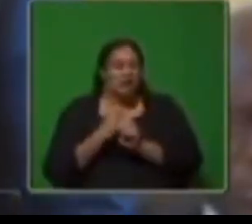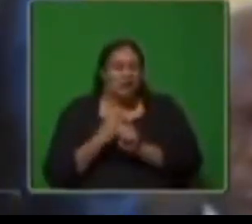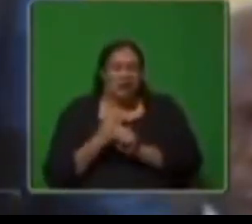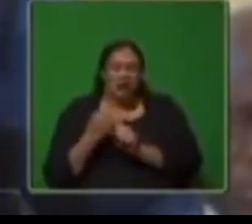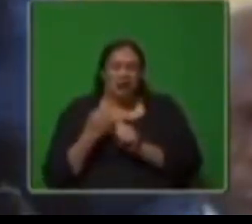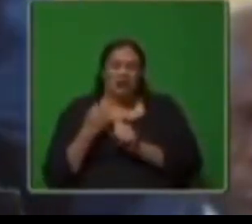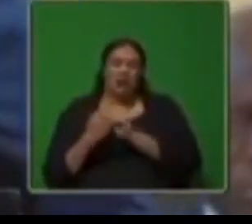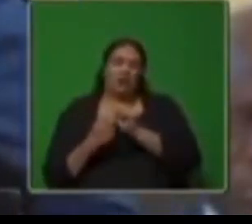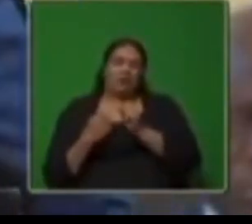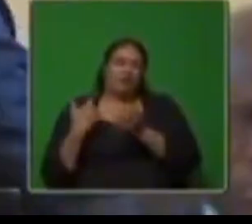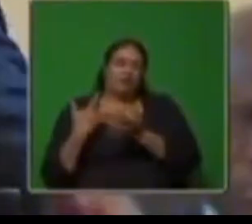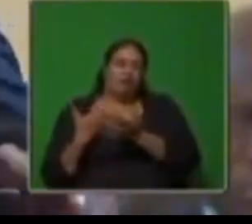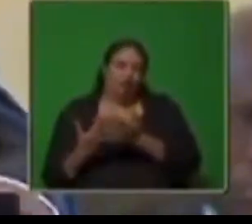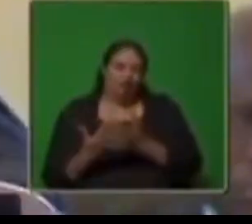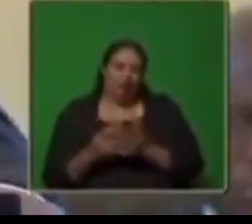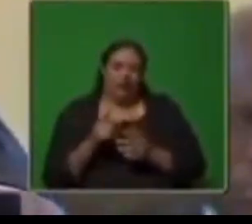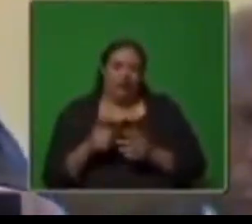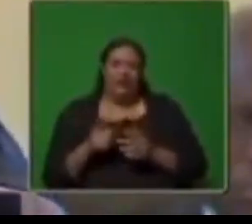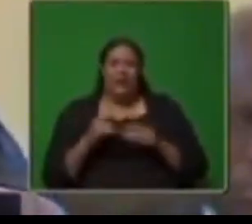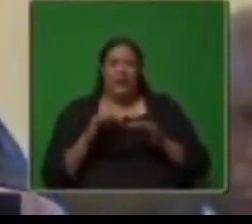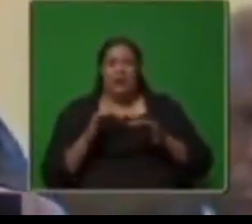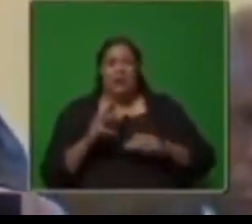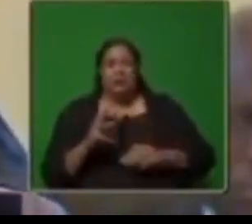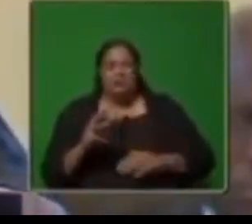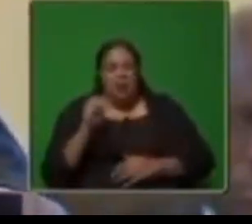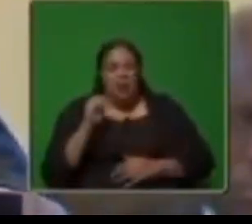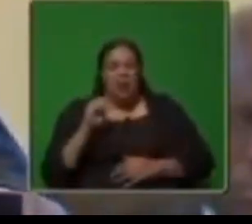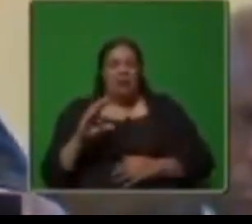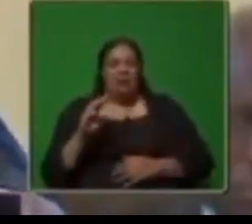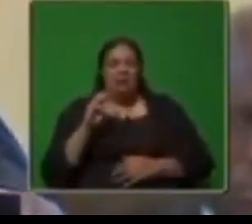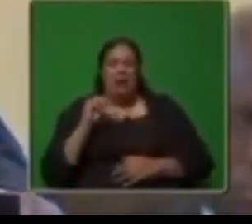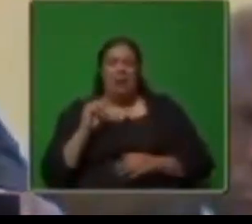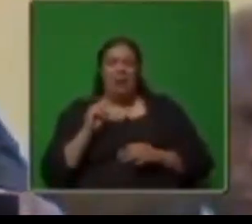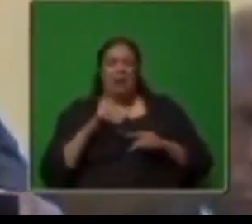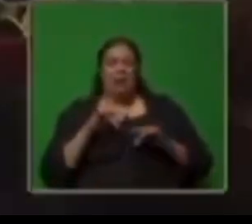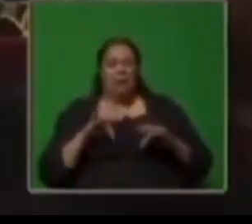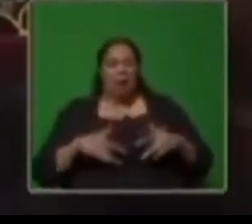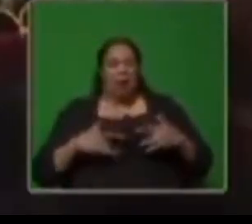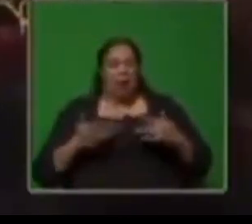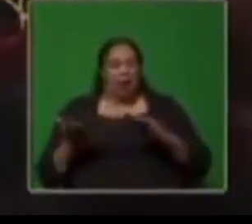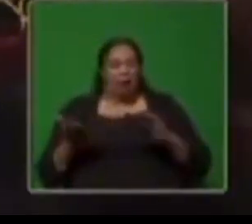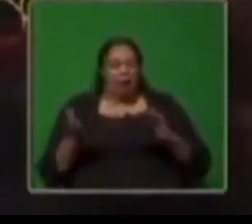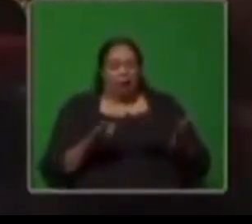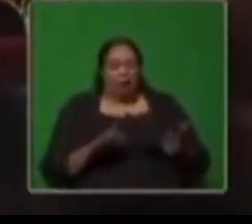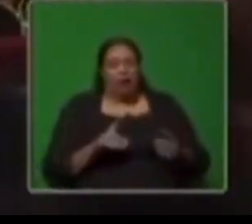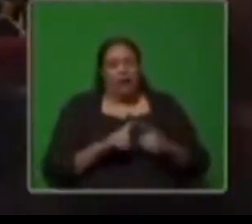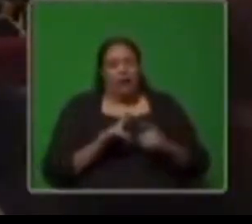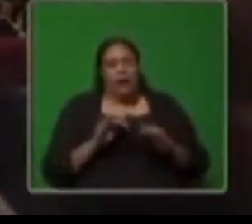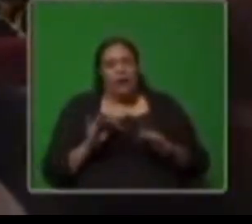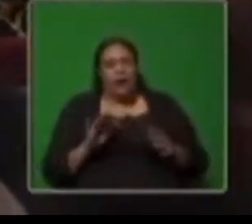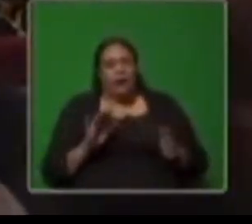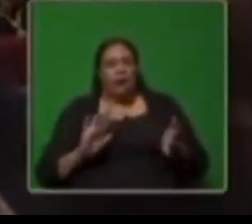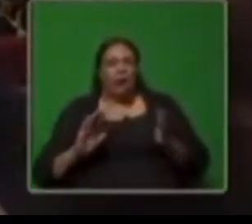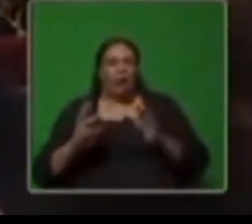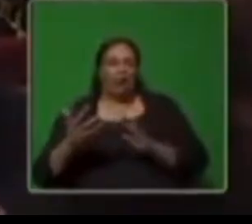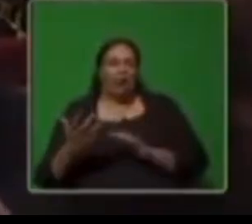years and that has cost millions of lives and displaced many